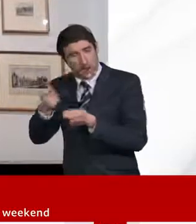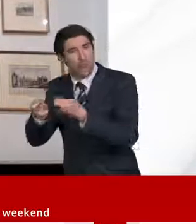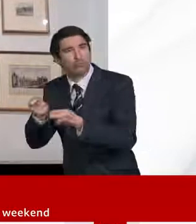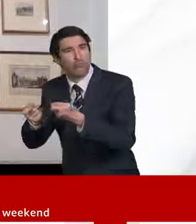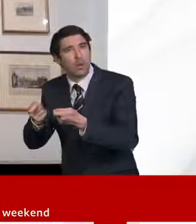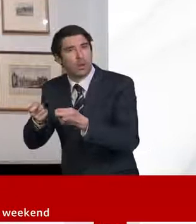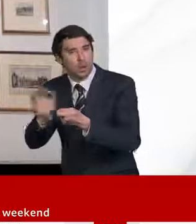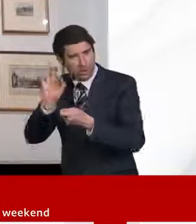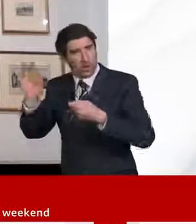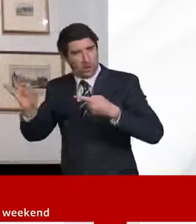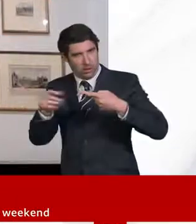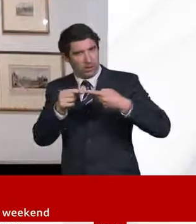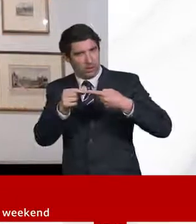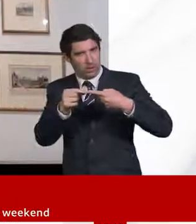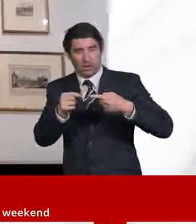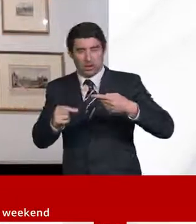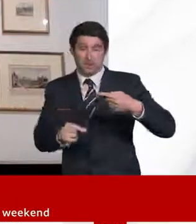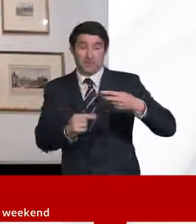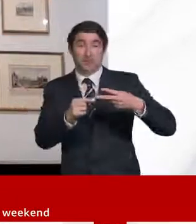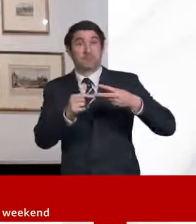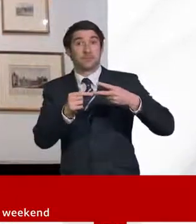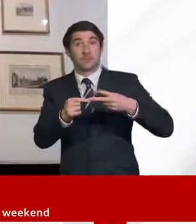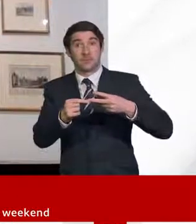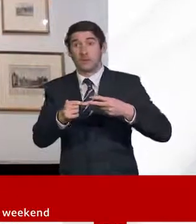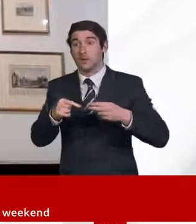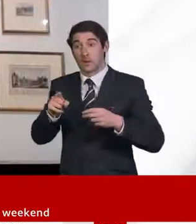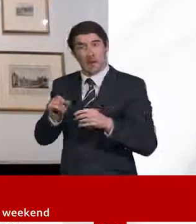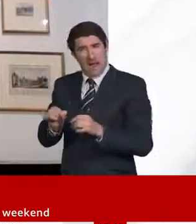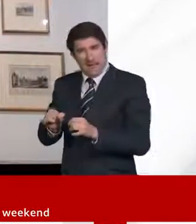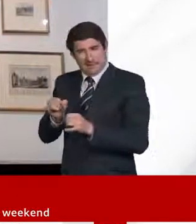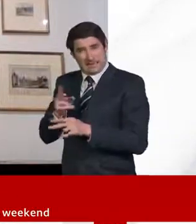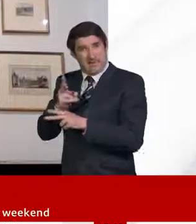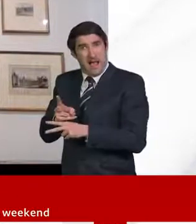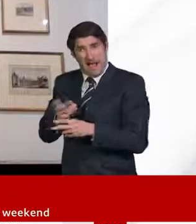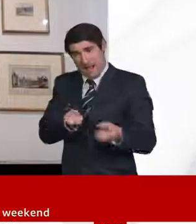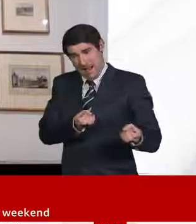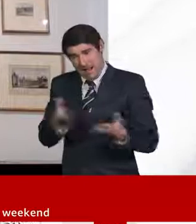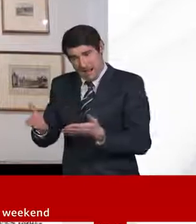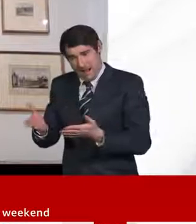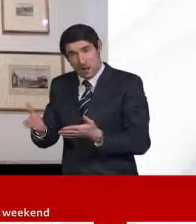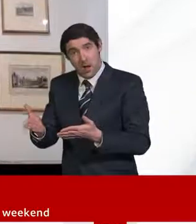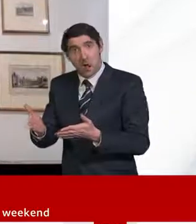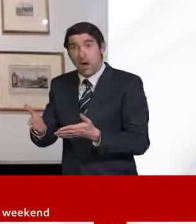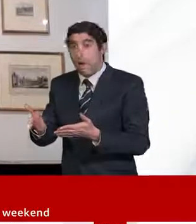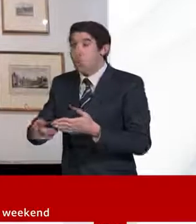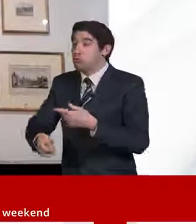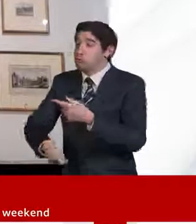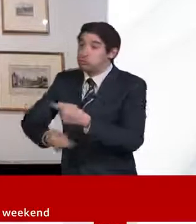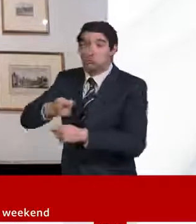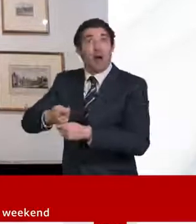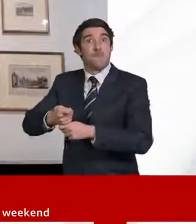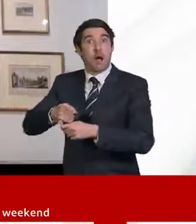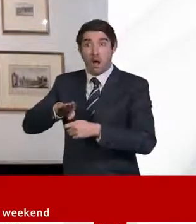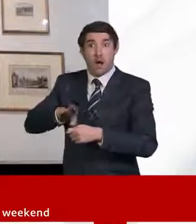question of how quickly people can come out of intensive care once they go in? Are we still satisfied